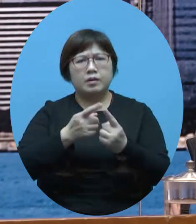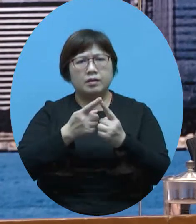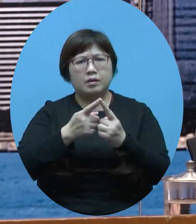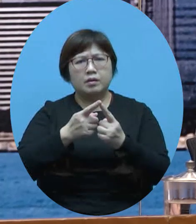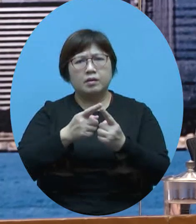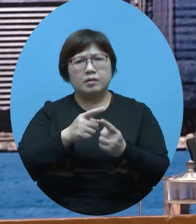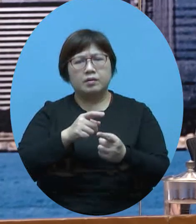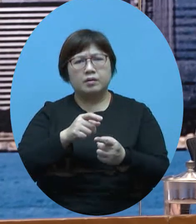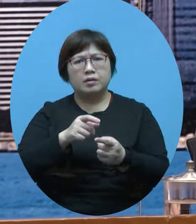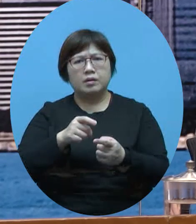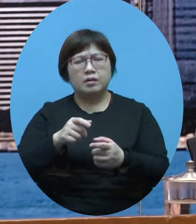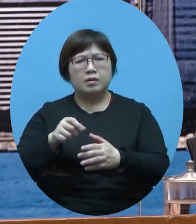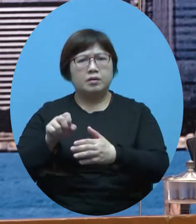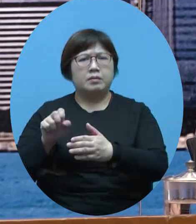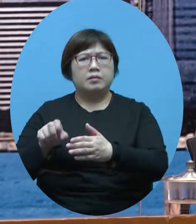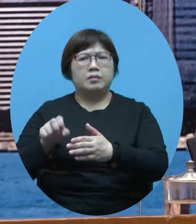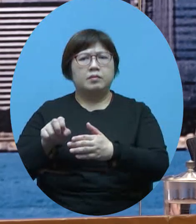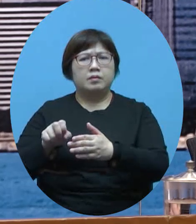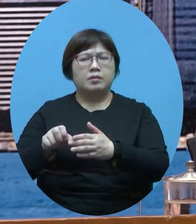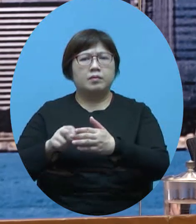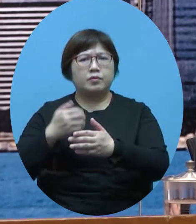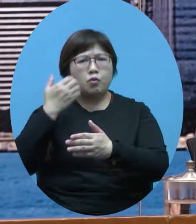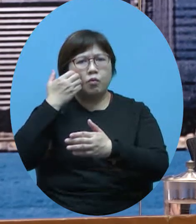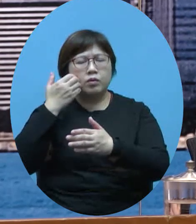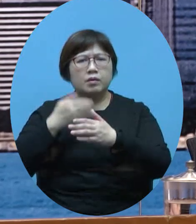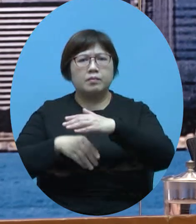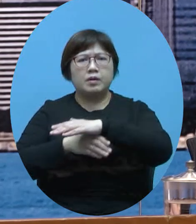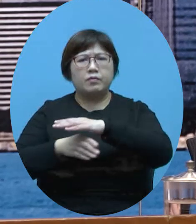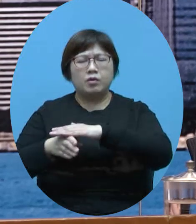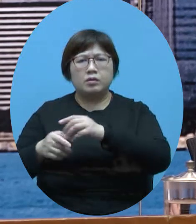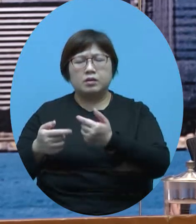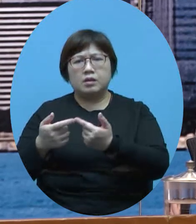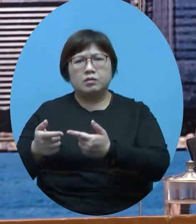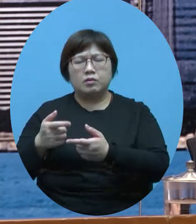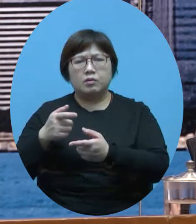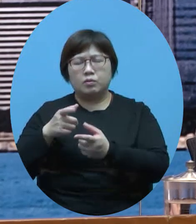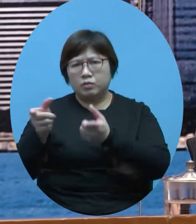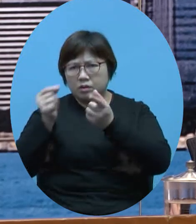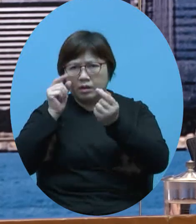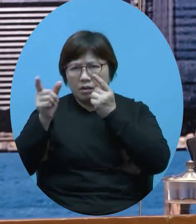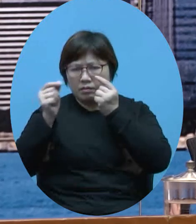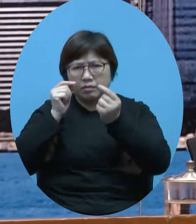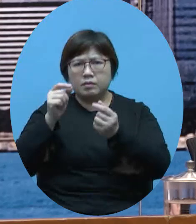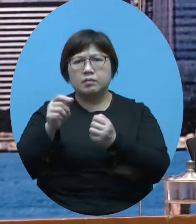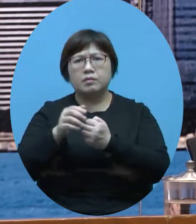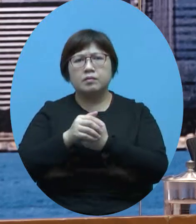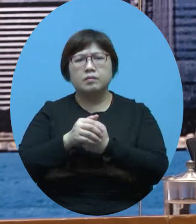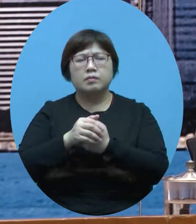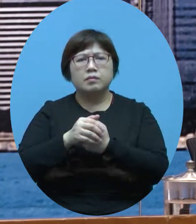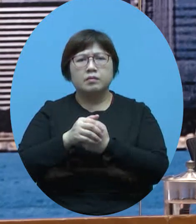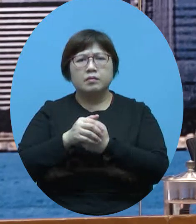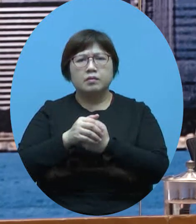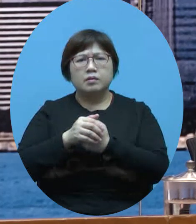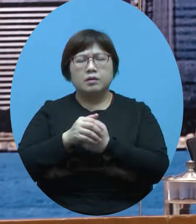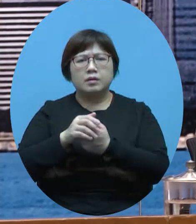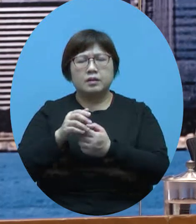the sample for testing of NCoV for this case, and then the result was turned to be negative. And